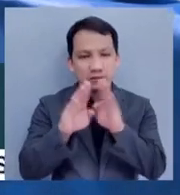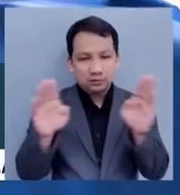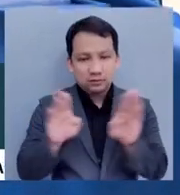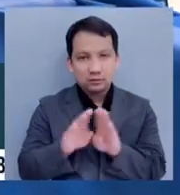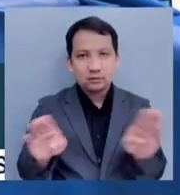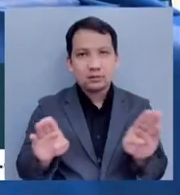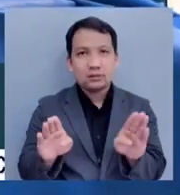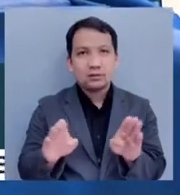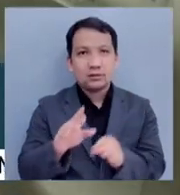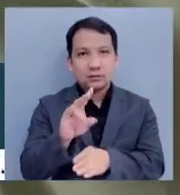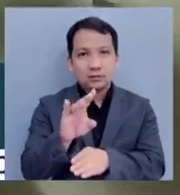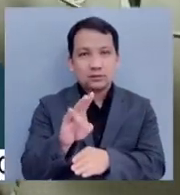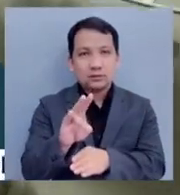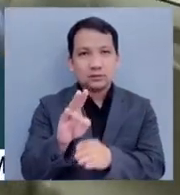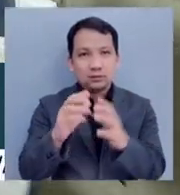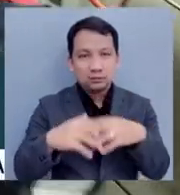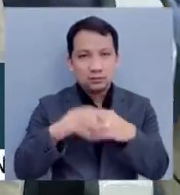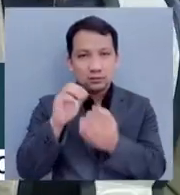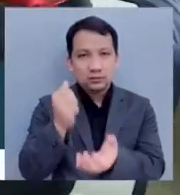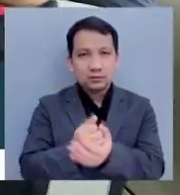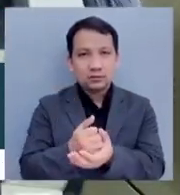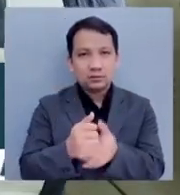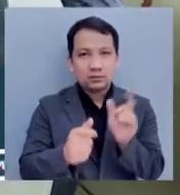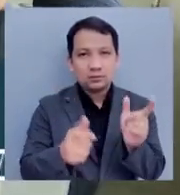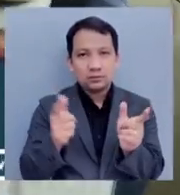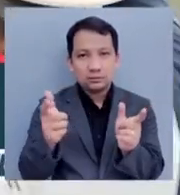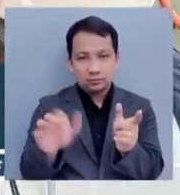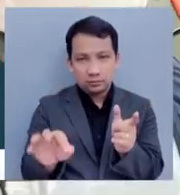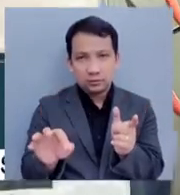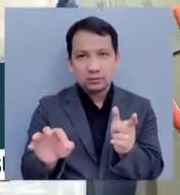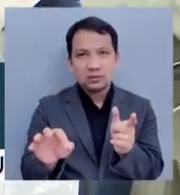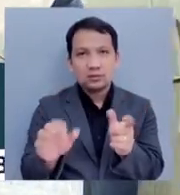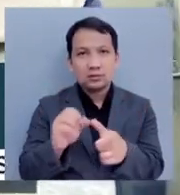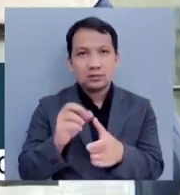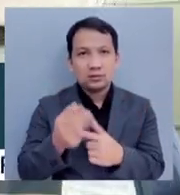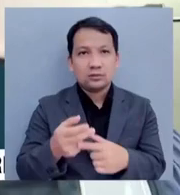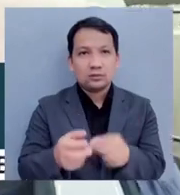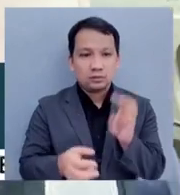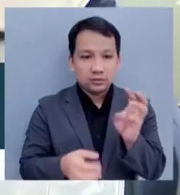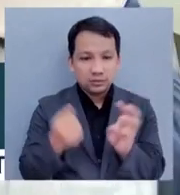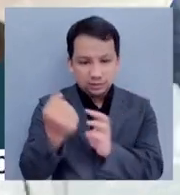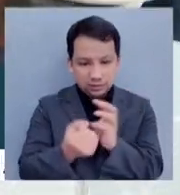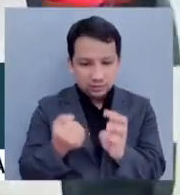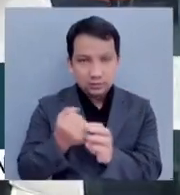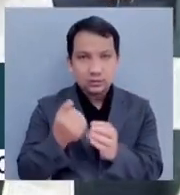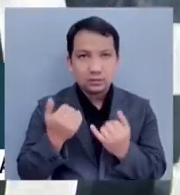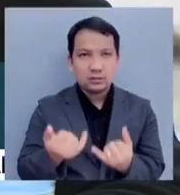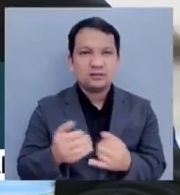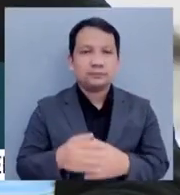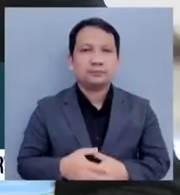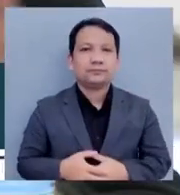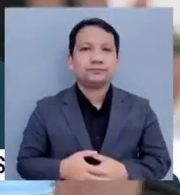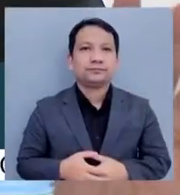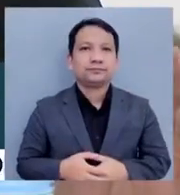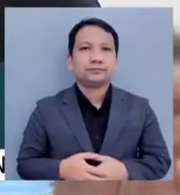its 17 stations in 2029 or 6 years from now. We are not